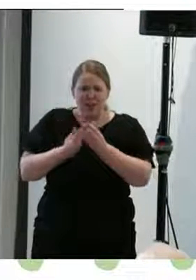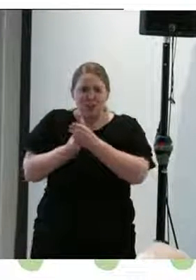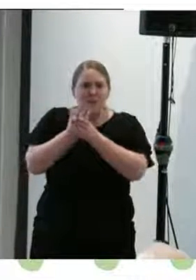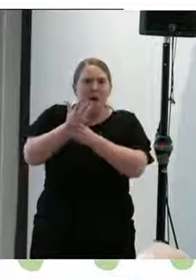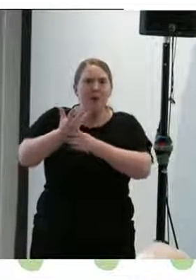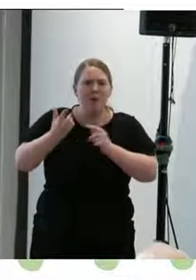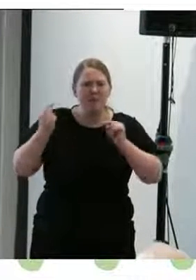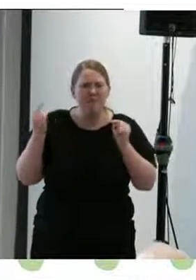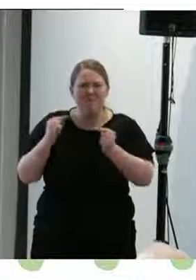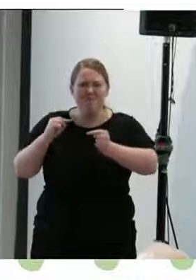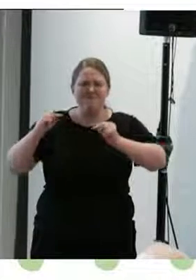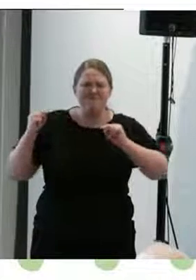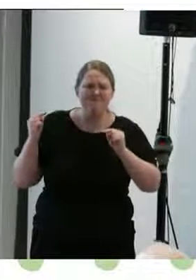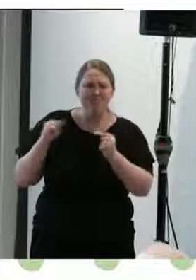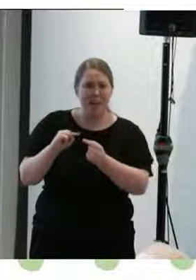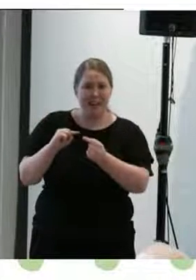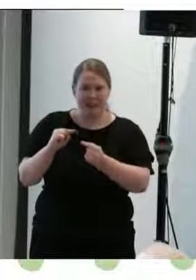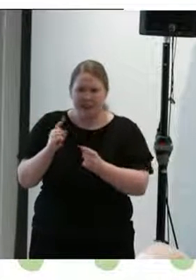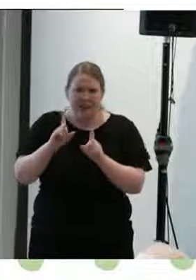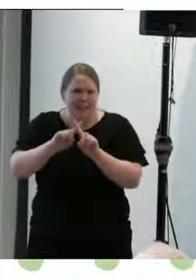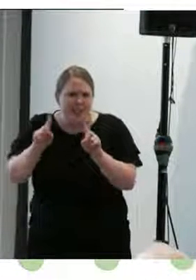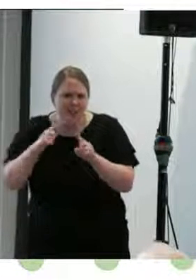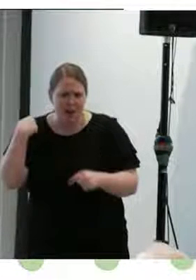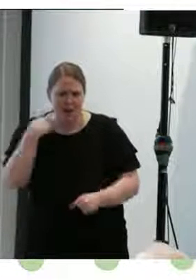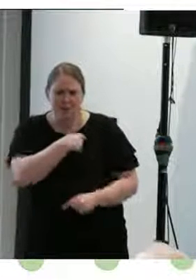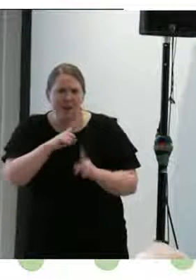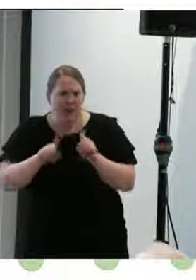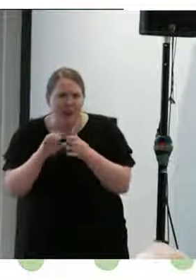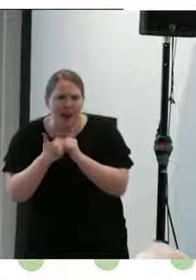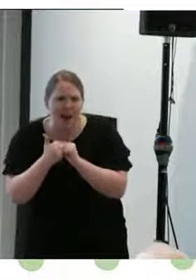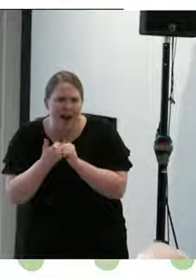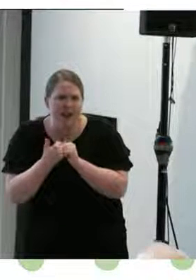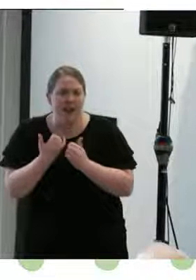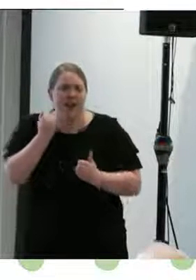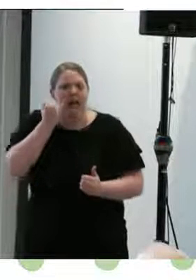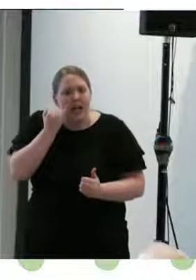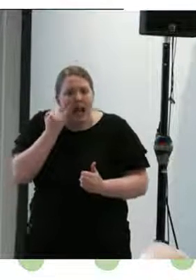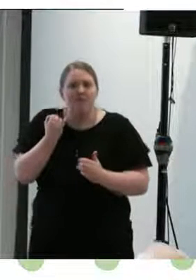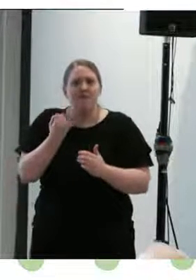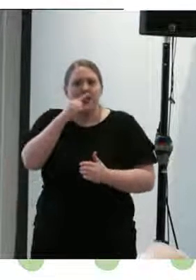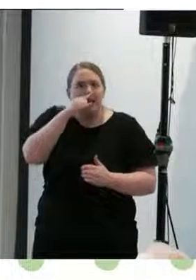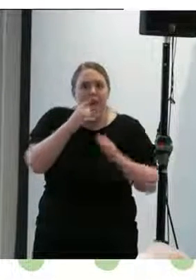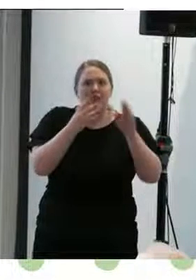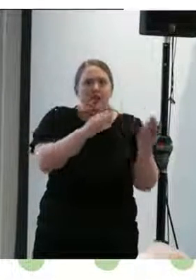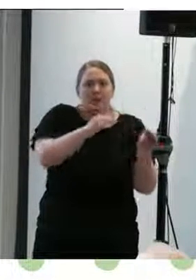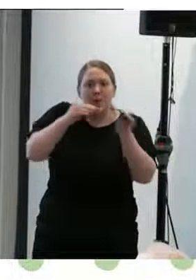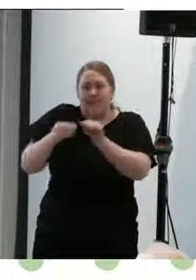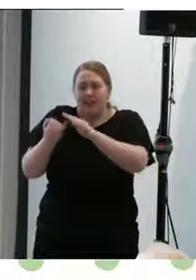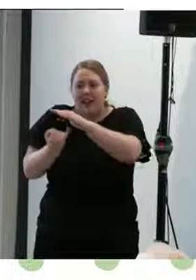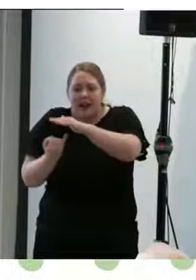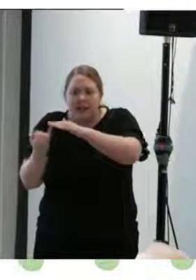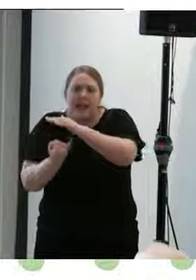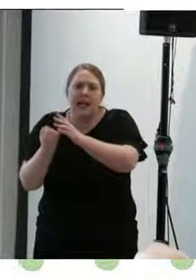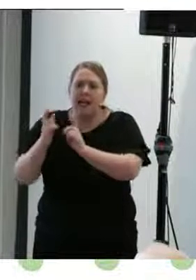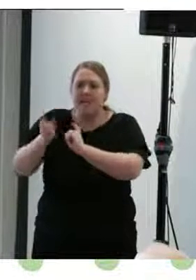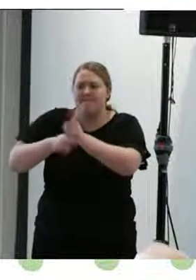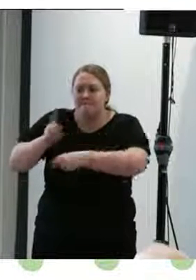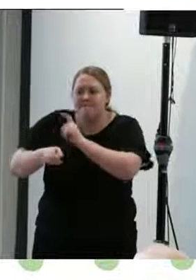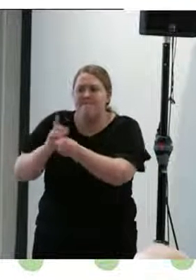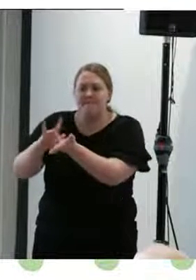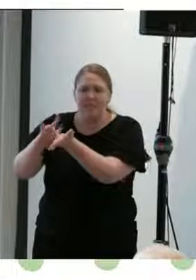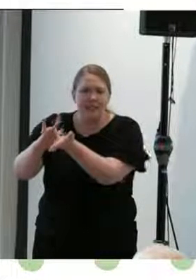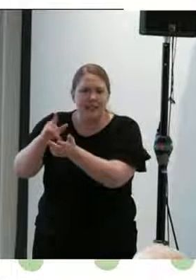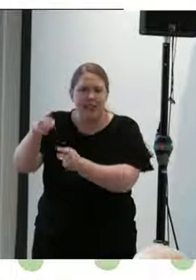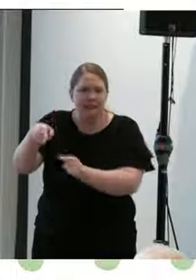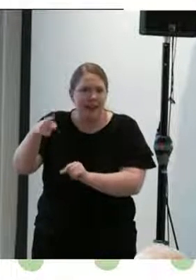stressful situations and you seclude them and medicate them, you don't allow their brains to learn how to deal with anything difficult. You can't